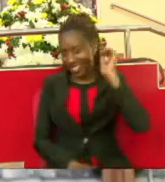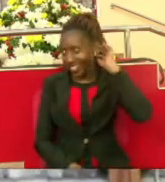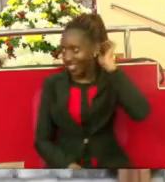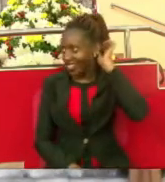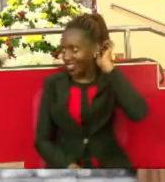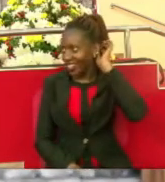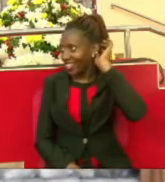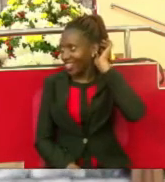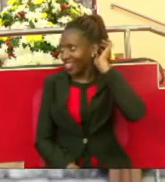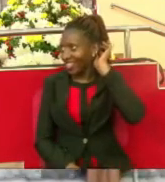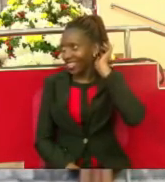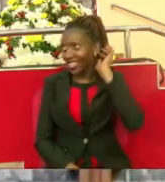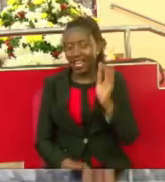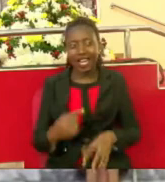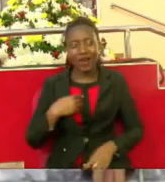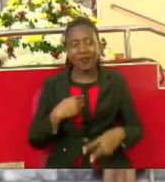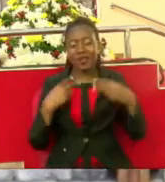And of course, without stammering.